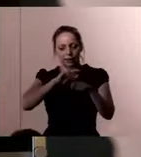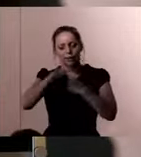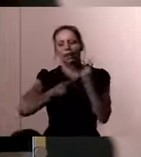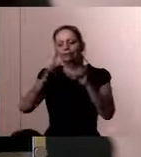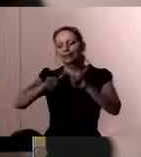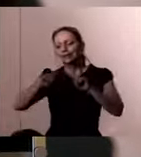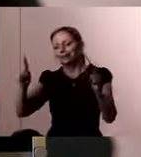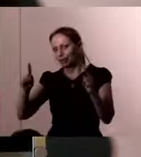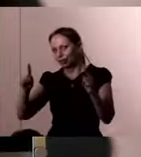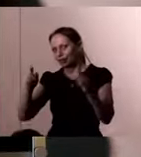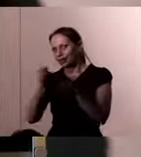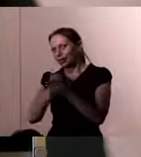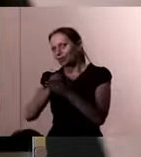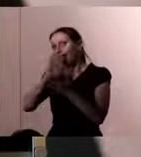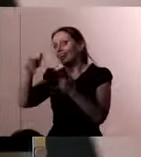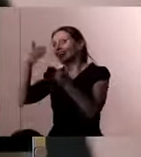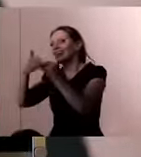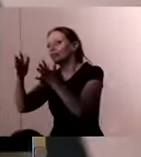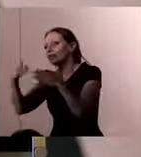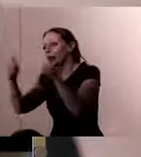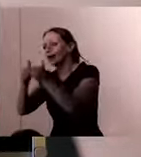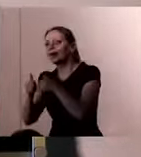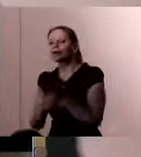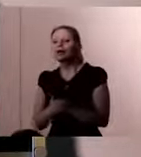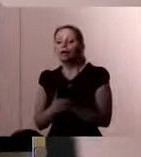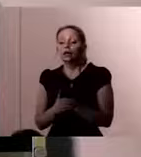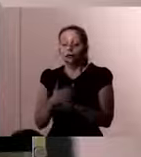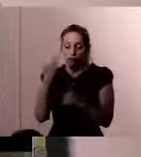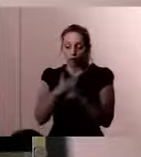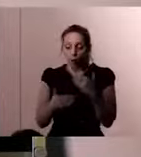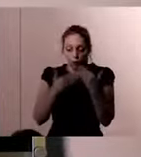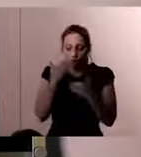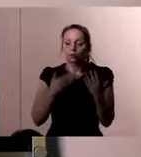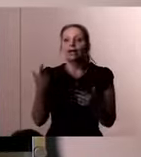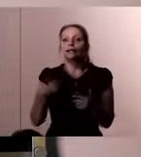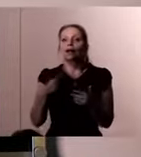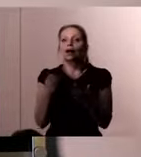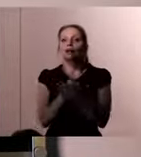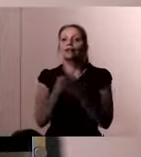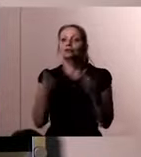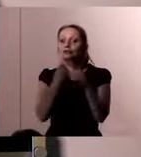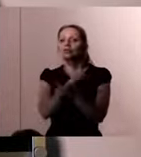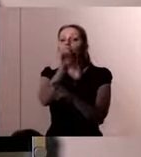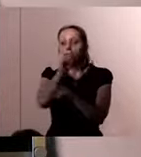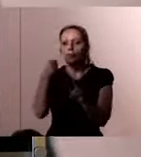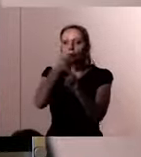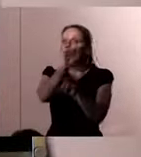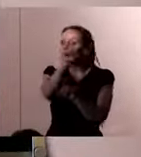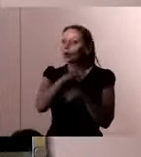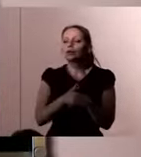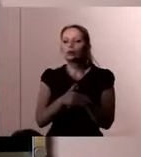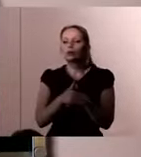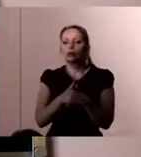number at the end of the weekend, and no one really acknowledges or necessarily explains why that number has changed. But the effect is that